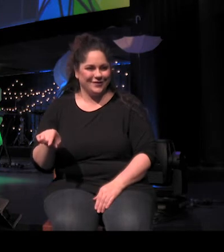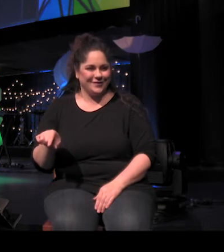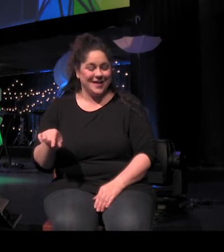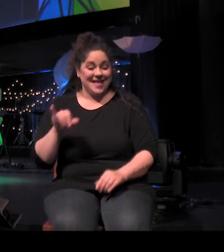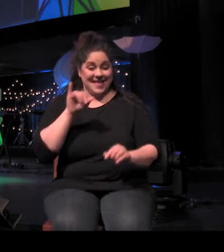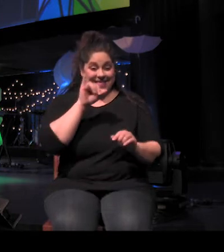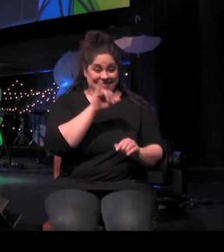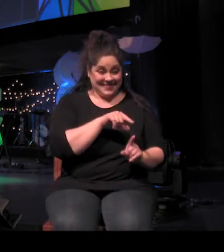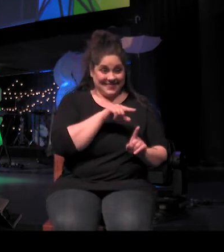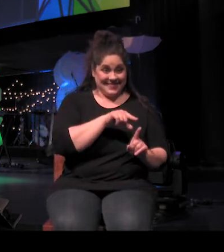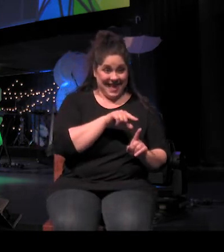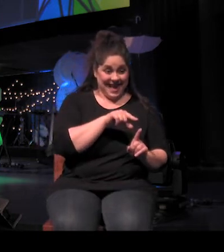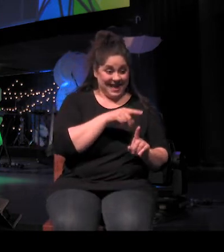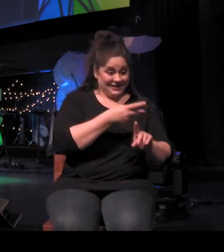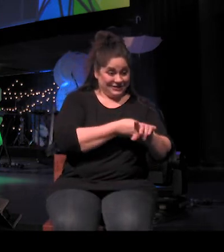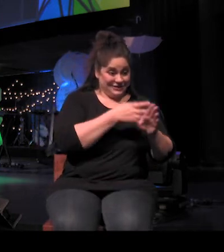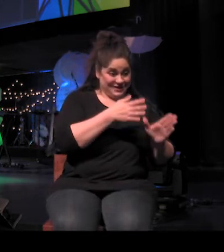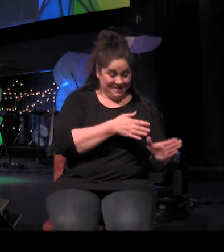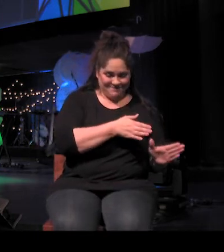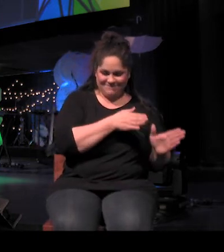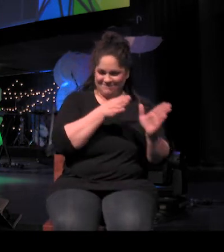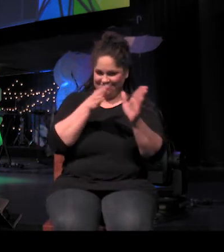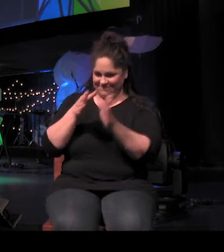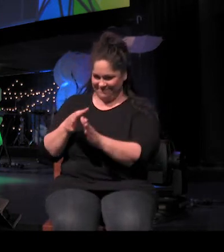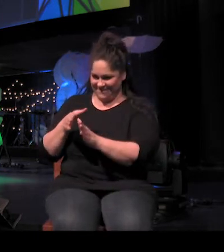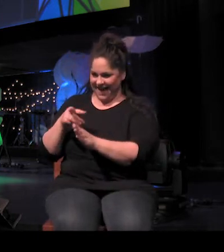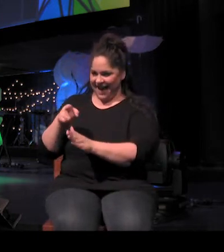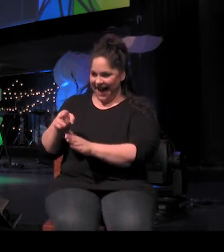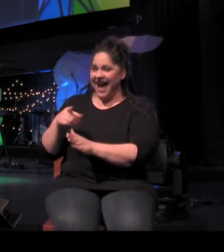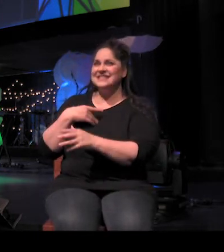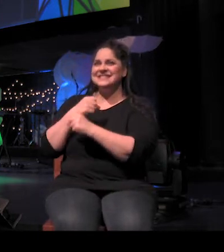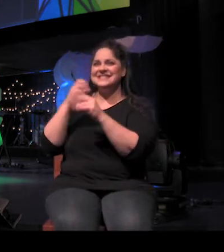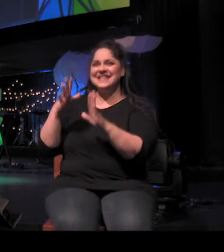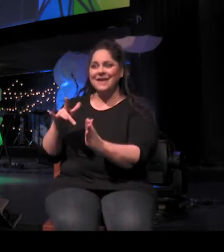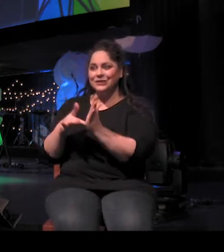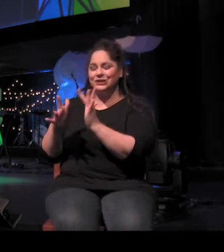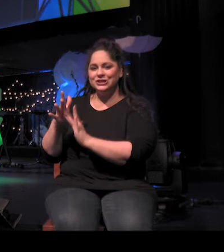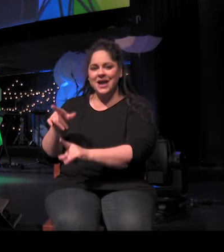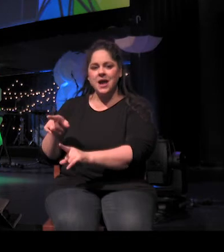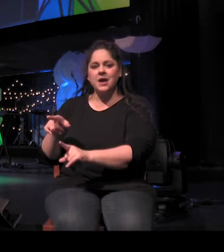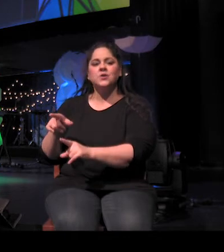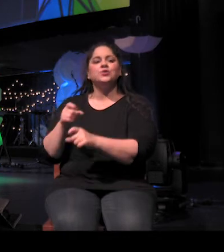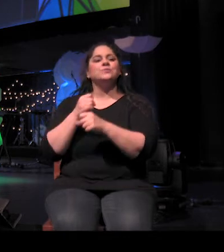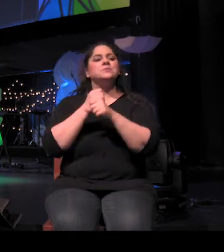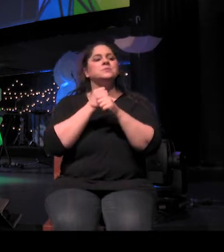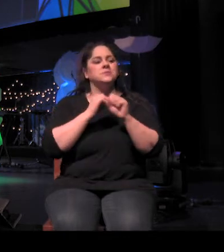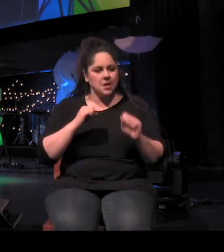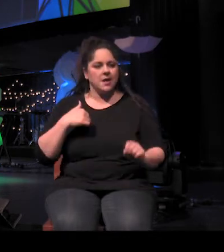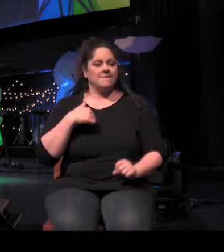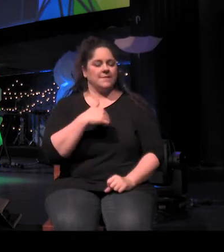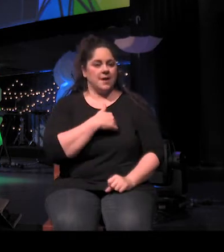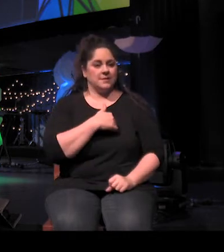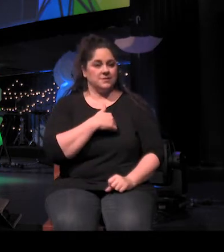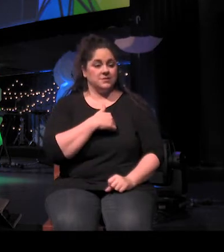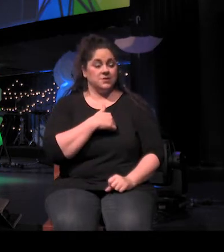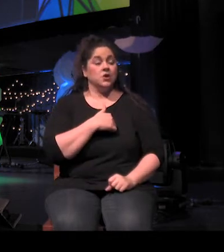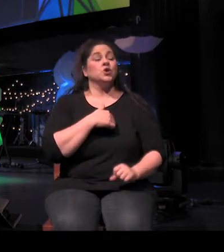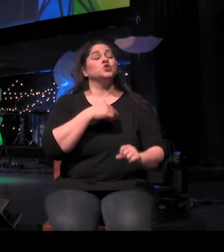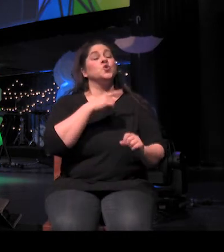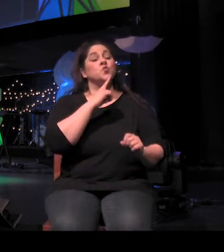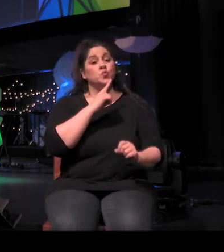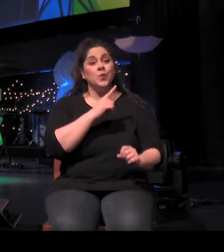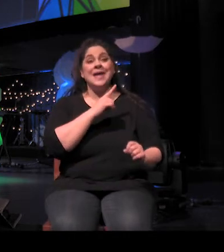that shepherd is Jesus. And so Peter starts this whole section off by pointing to Jesus, our